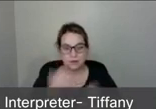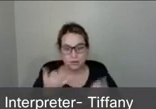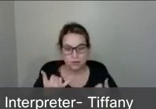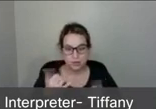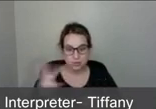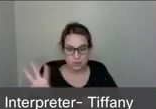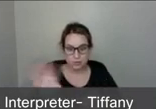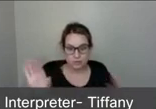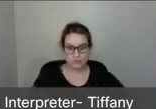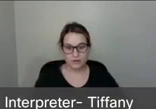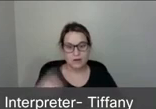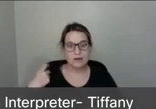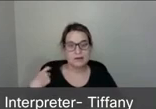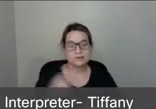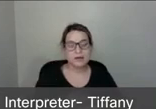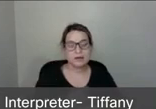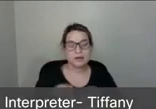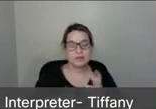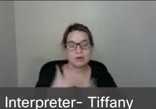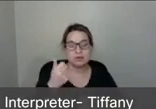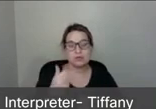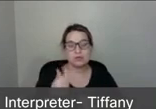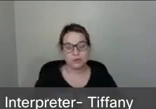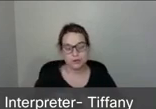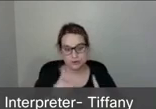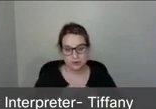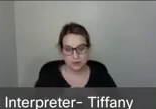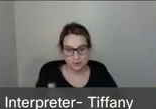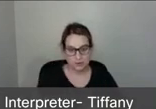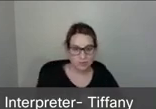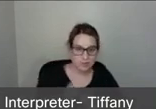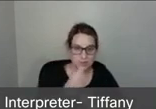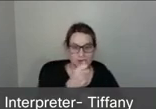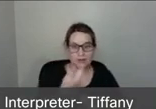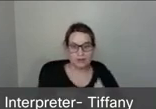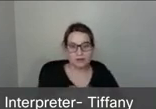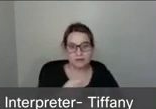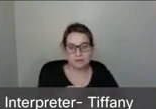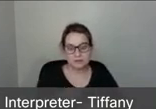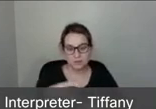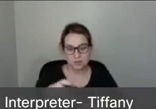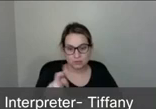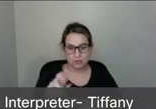is a Hispanic majority district, and replacing Glendale for Peoria would not fairly represent our Latino community.